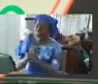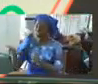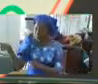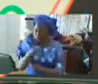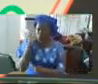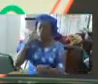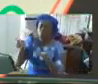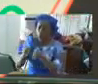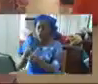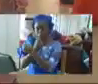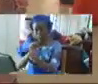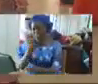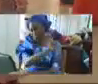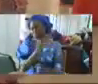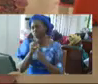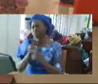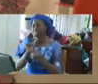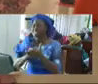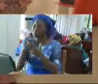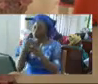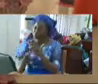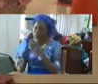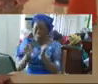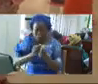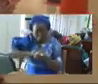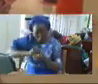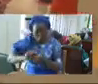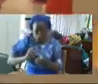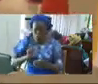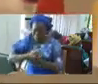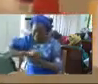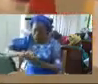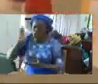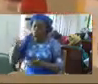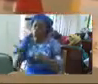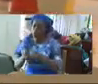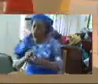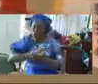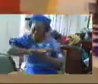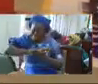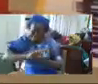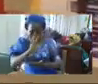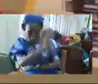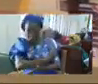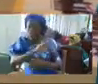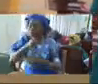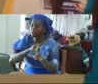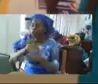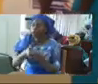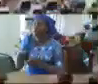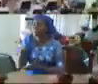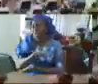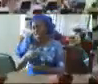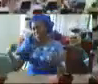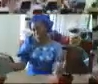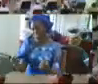also. That the blood that washed us clean will cleanse them from all their sins also. Pray